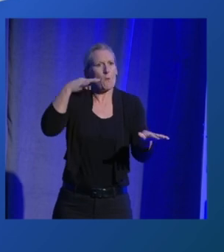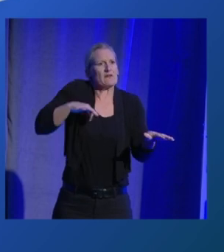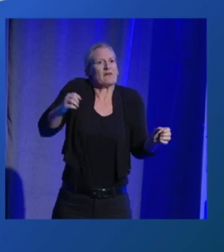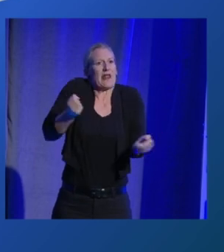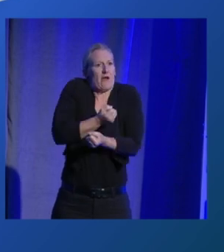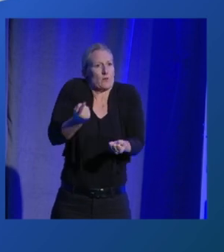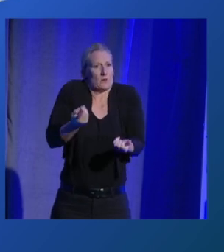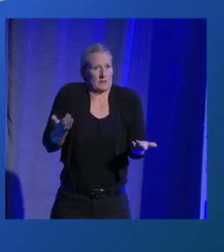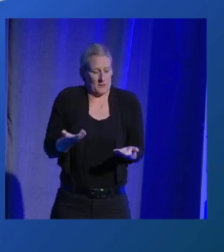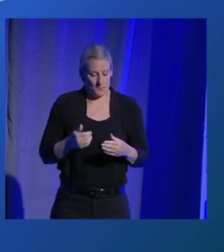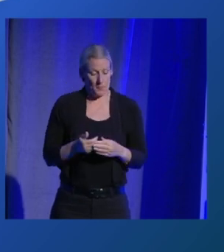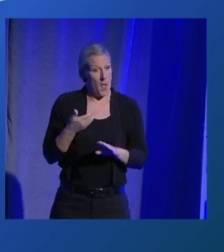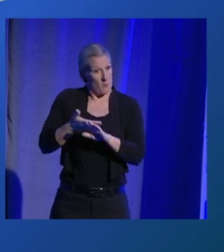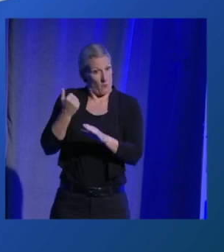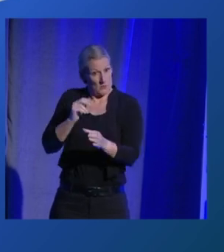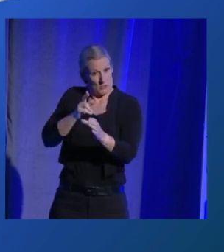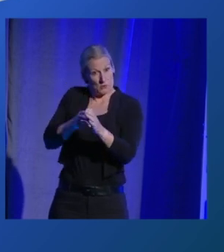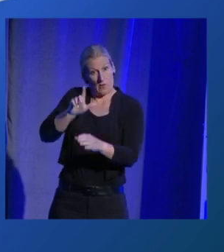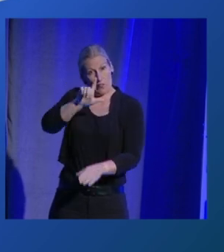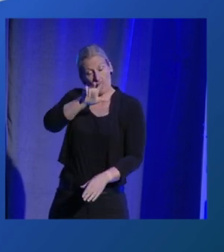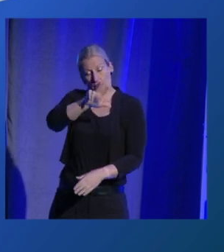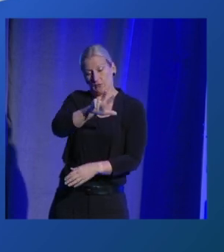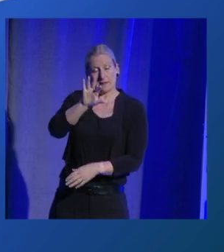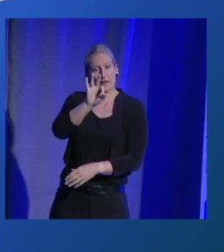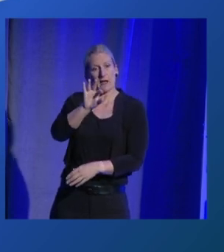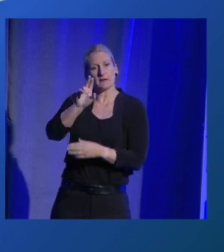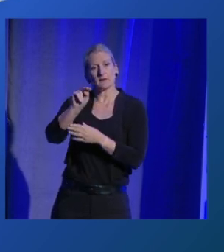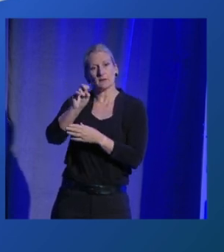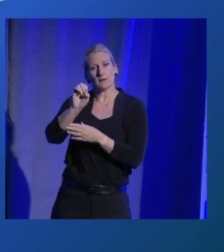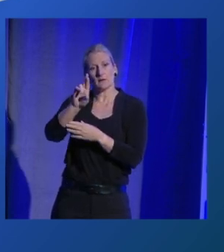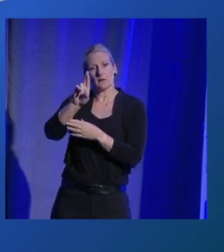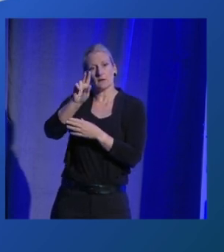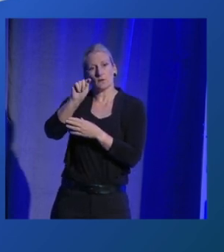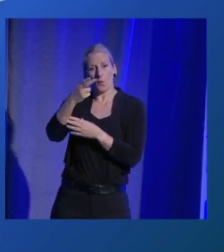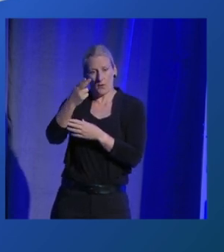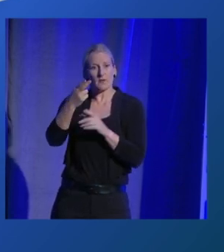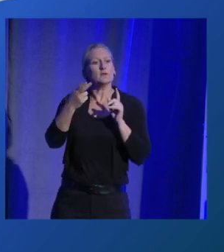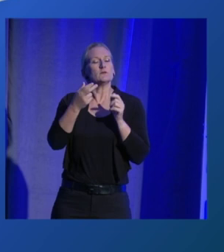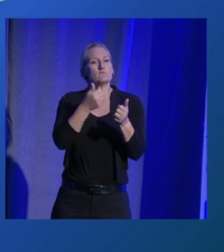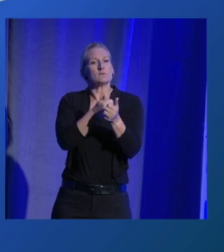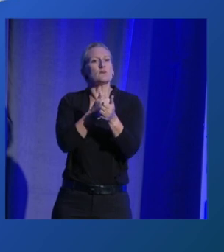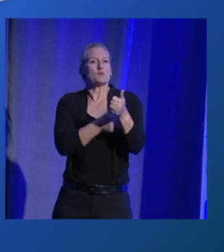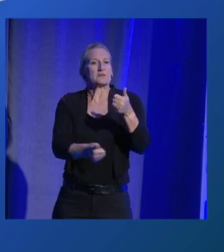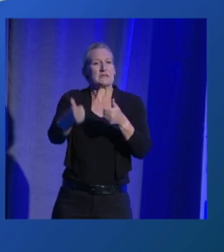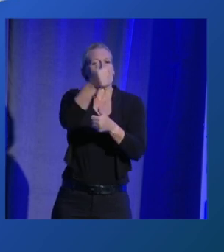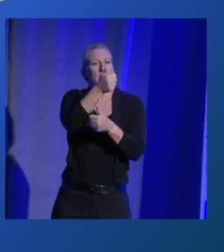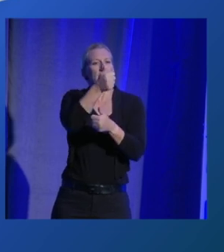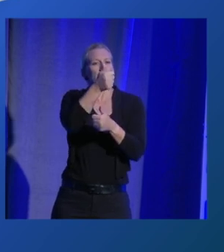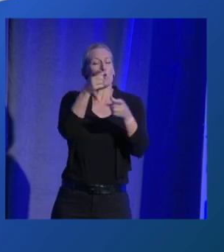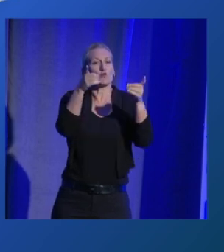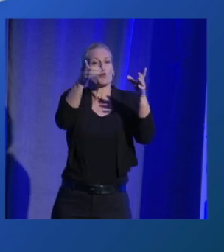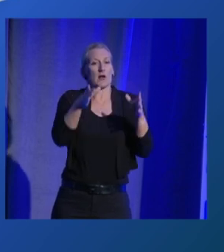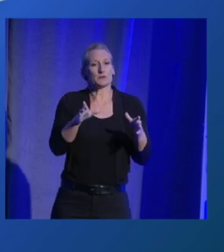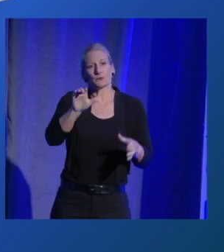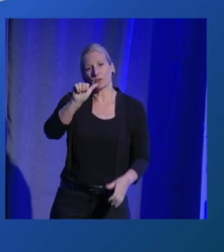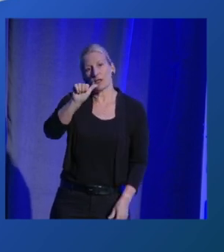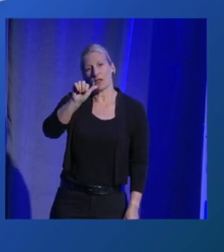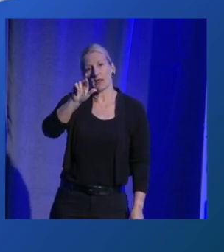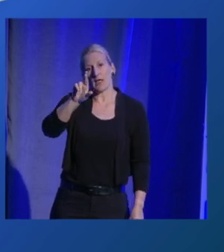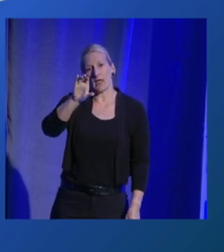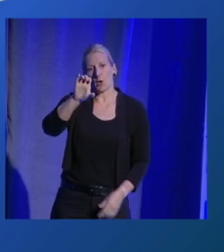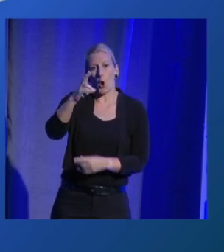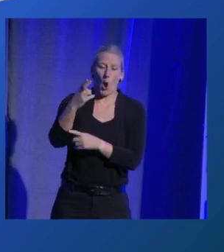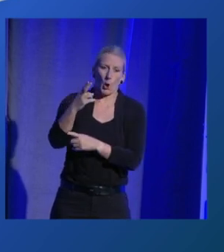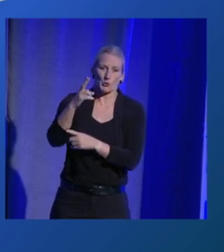39 North she was executive director at Arch grants working to attract and retrain extraordinary